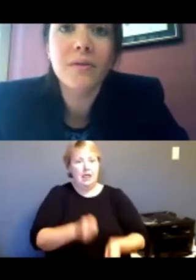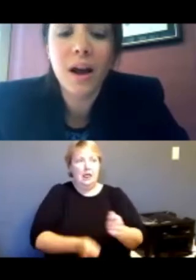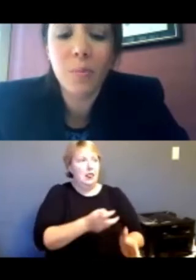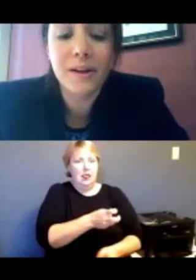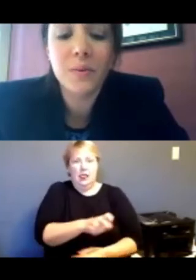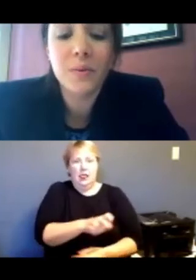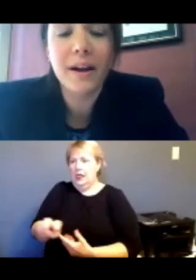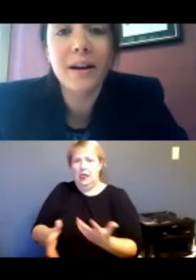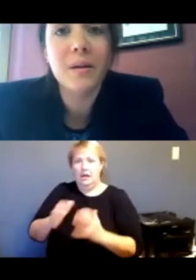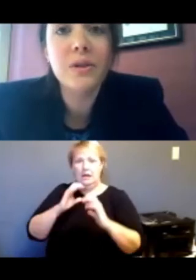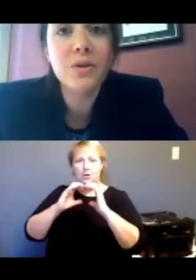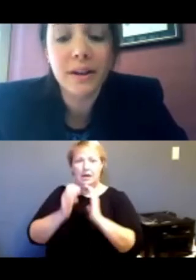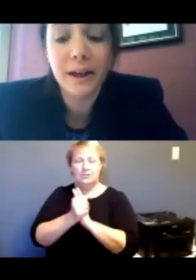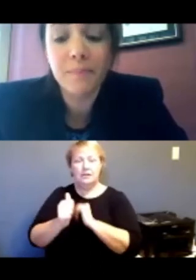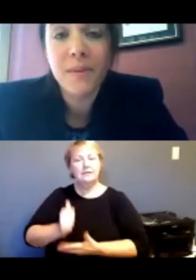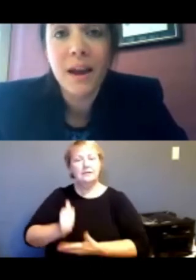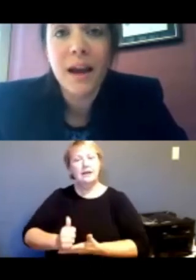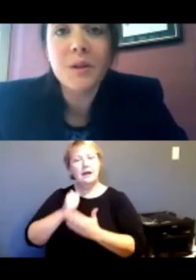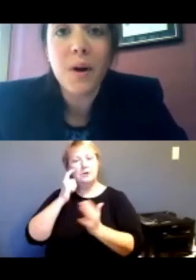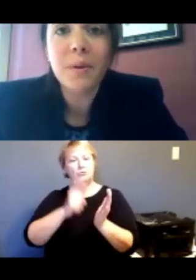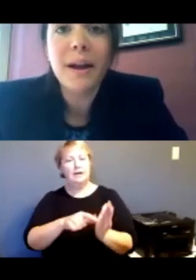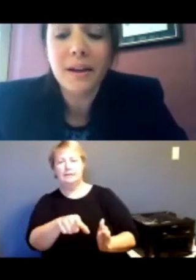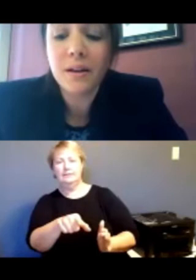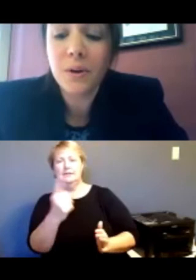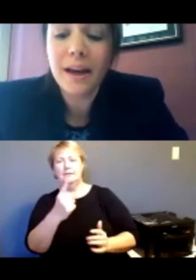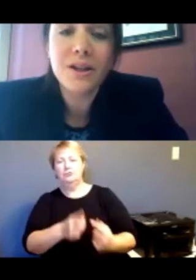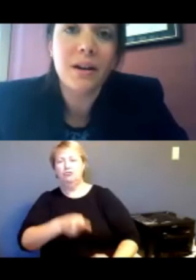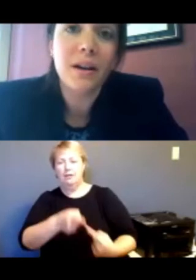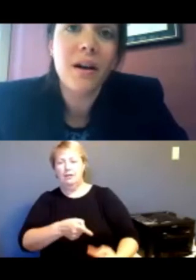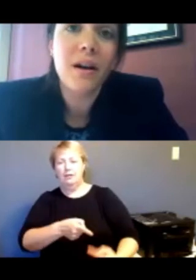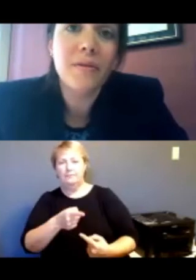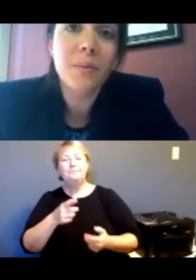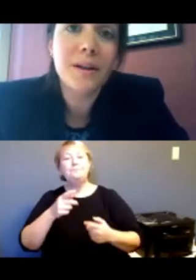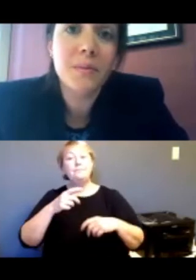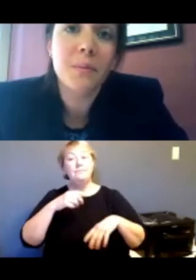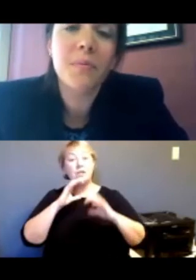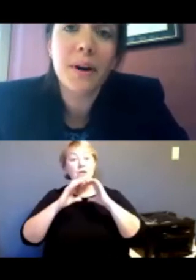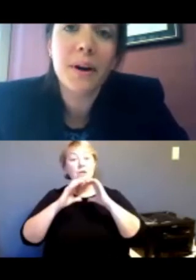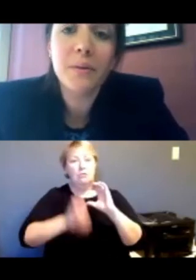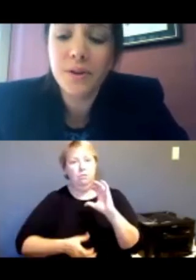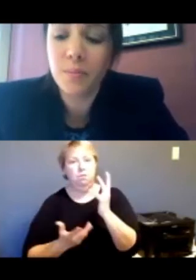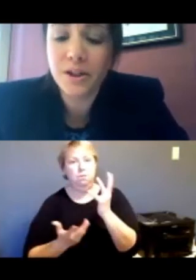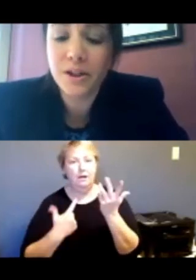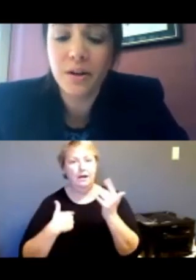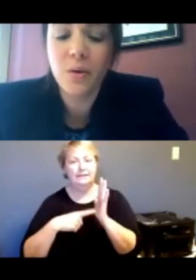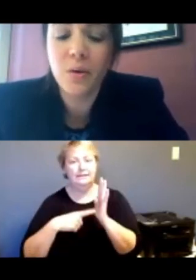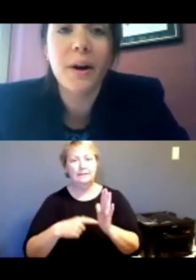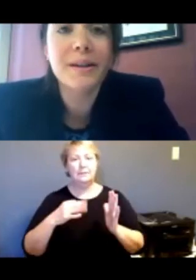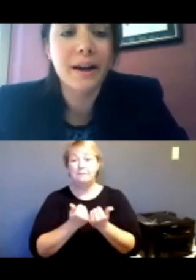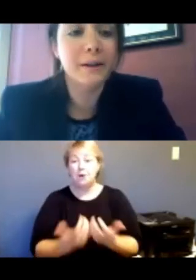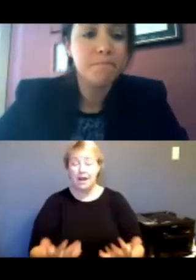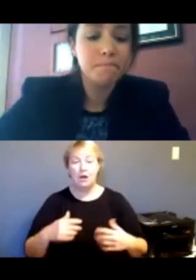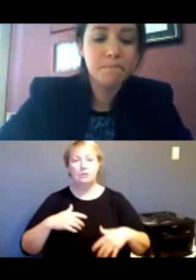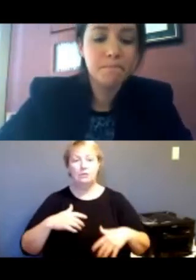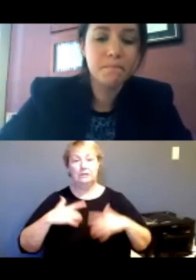often help us recognize someone struggling, as problematic communication can often be a symptom of burnout, depression, or